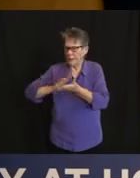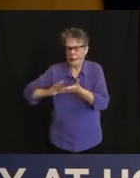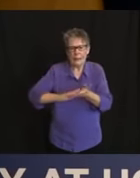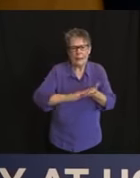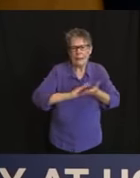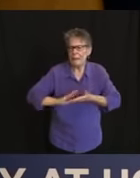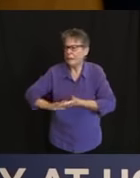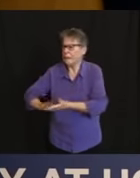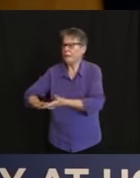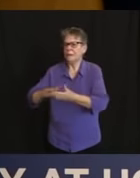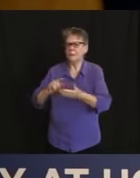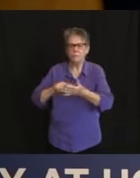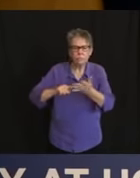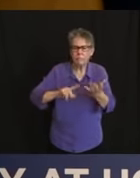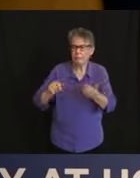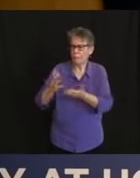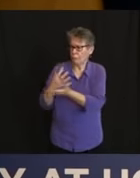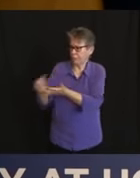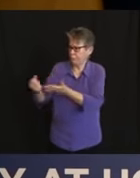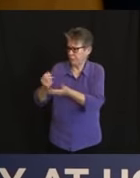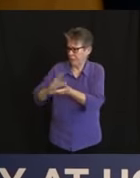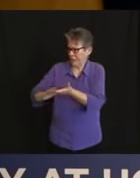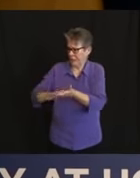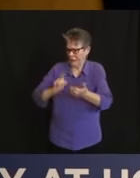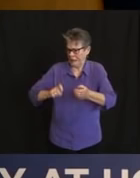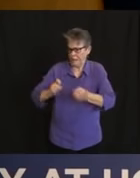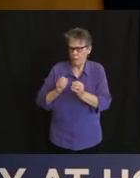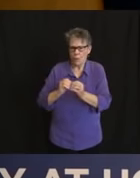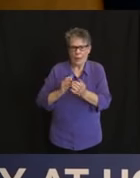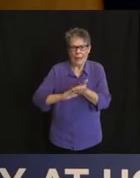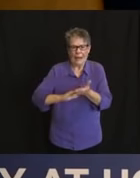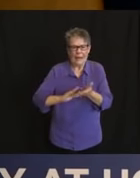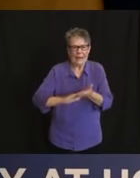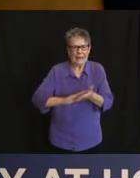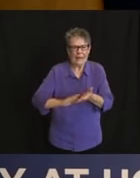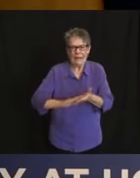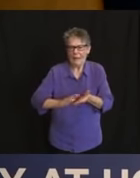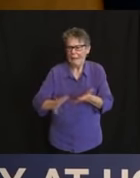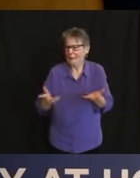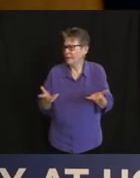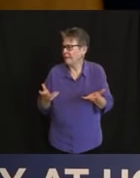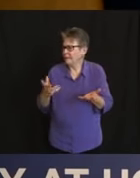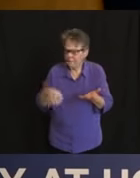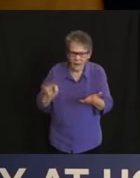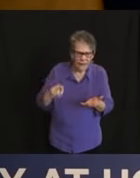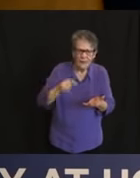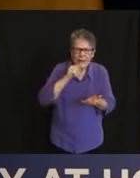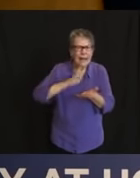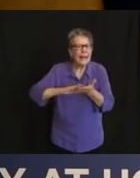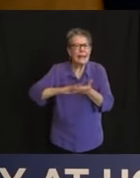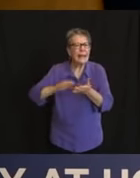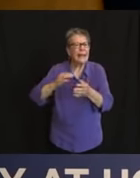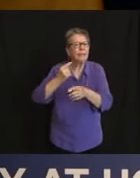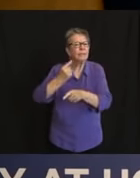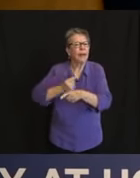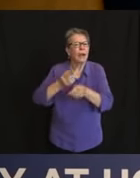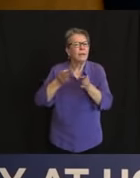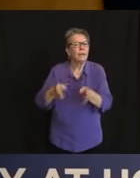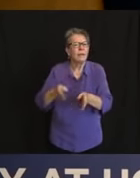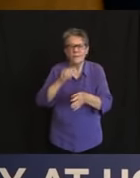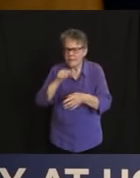disinfection guidances. Additionally, they found, due to the high